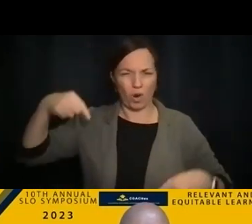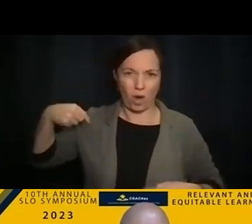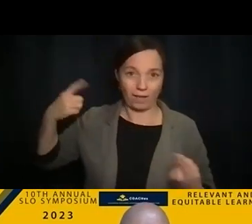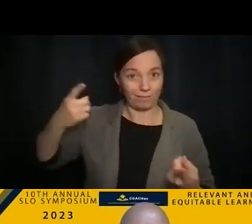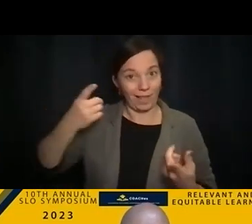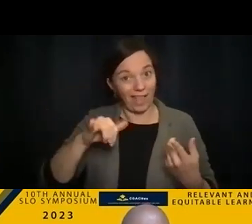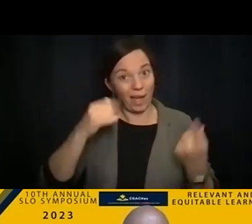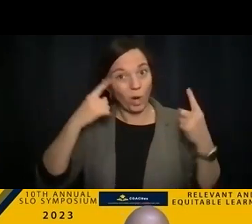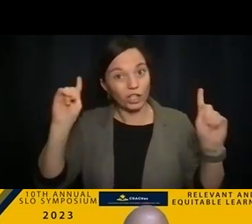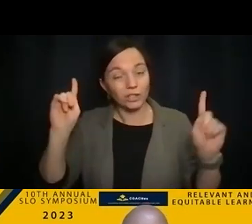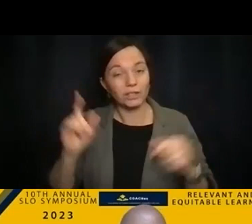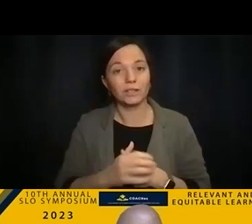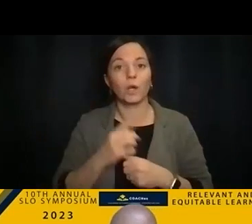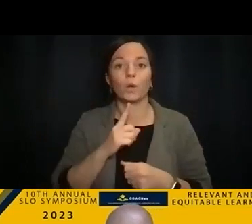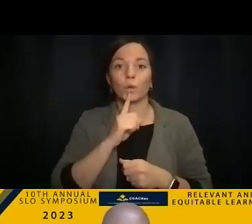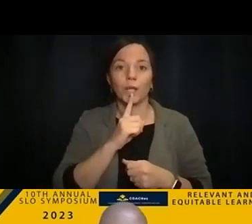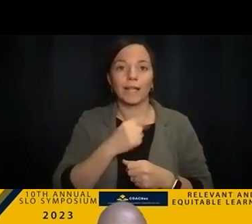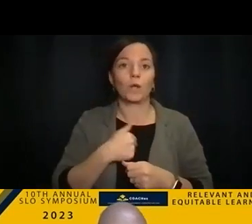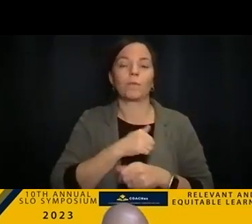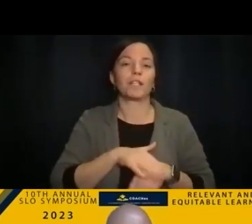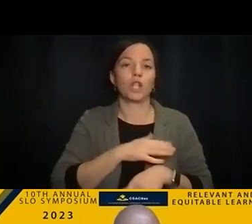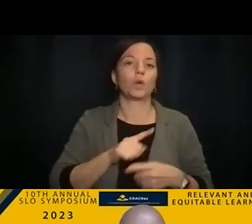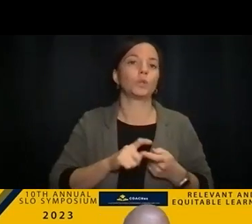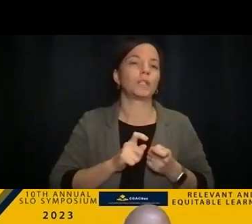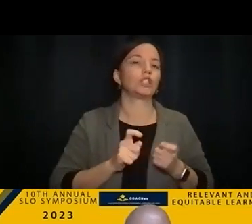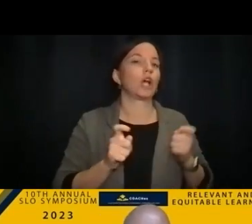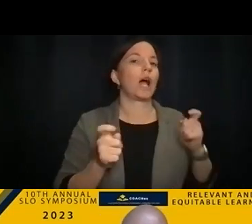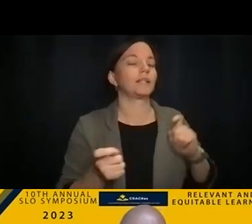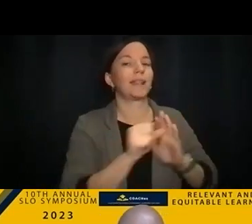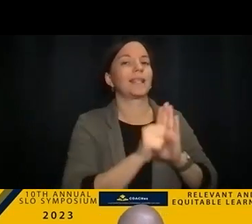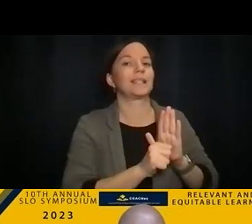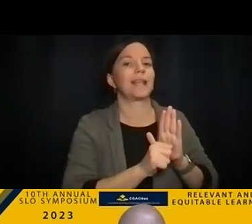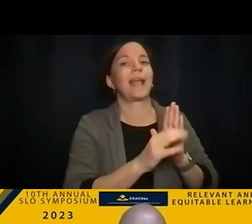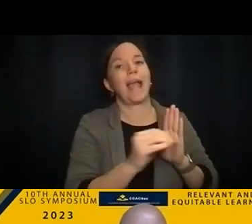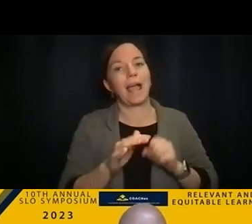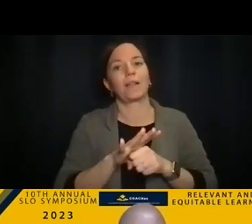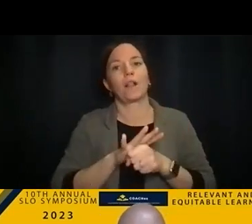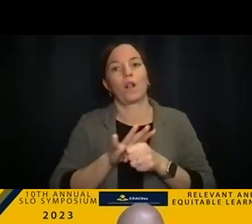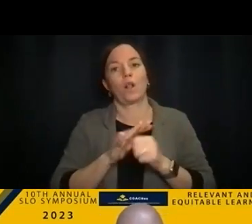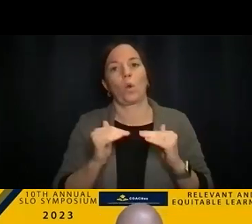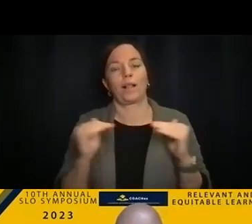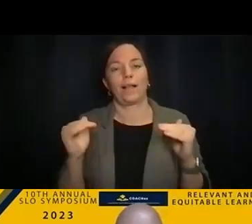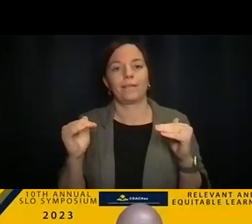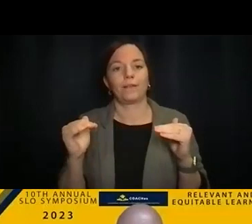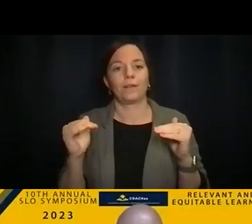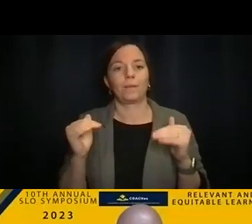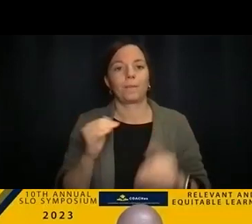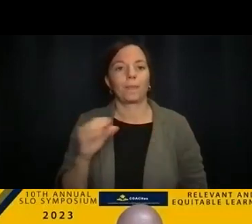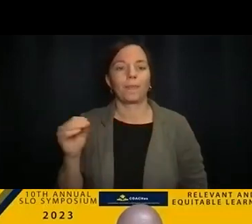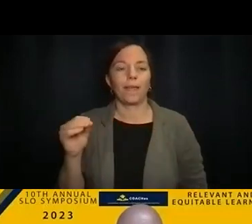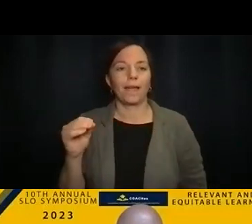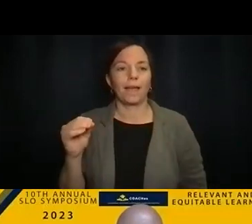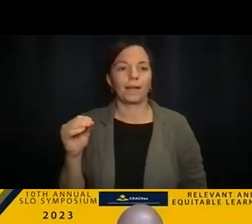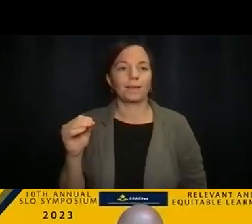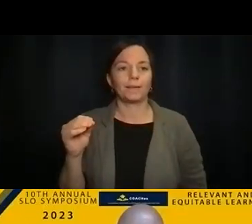works. And you know, we've been really slow to adjust both at the state level and the local level. And